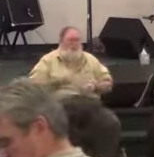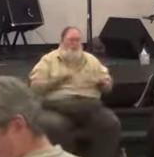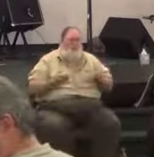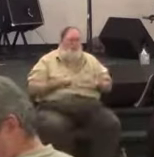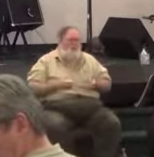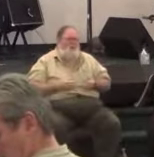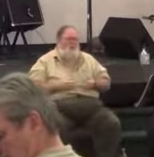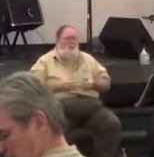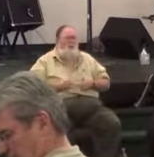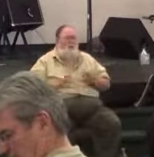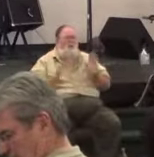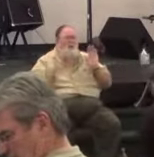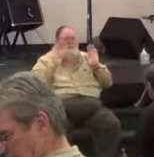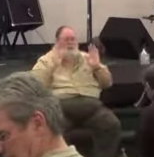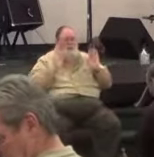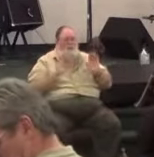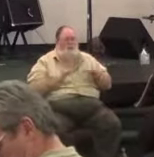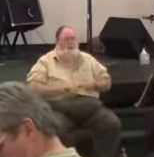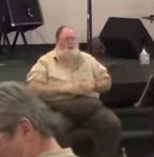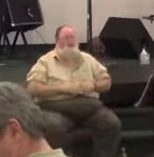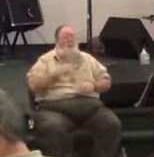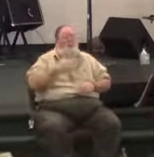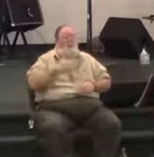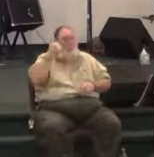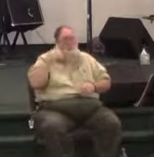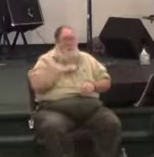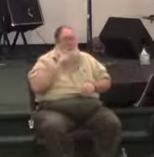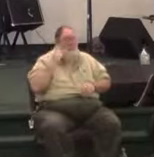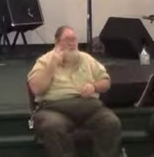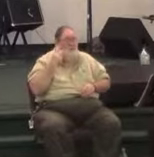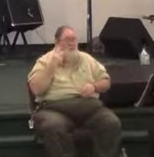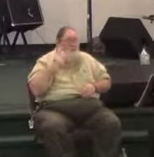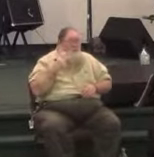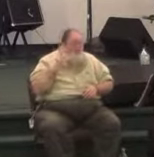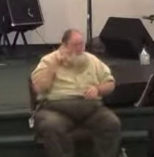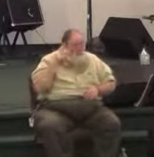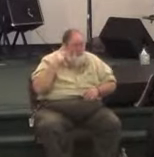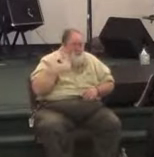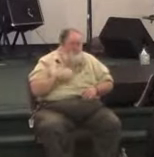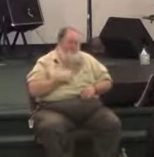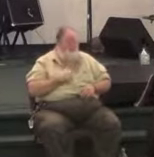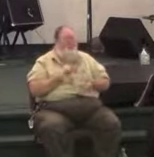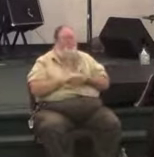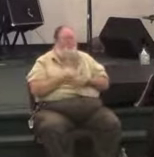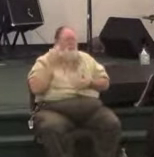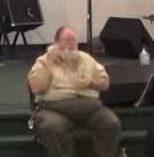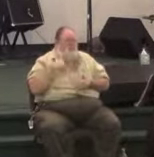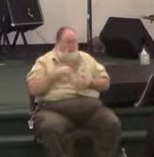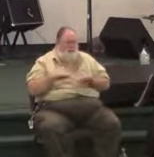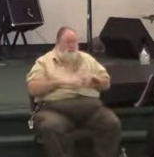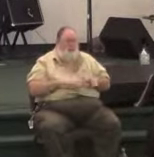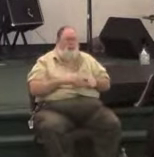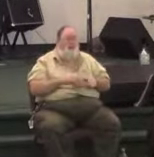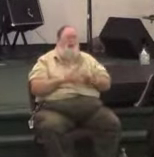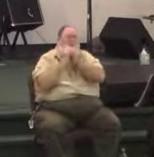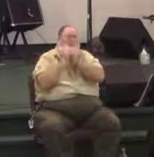So that's why we did that worship service last Sunday, in hopes that the most of us to be here today. It's going to